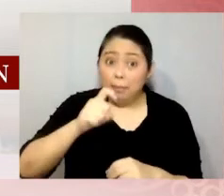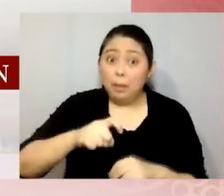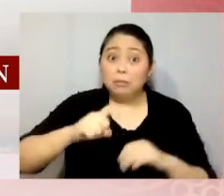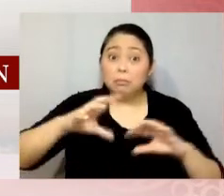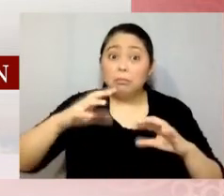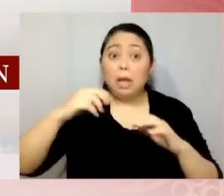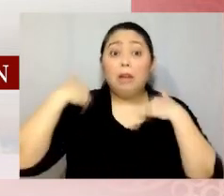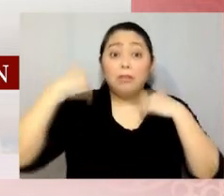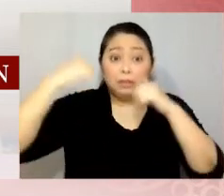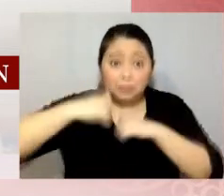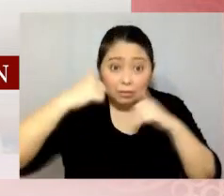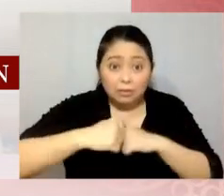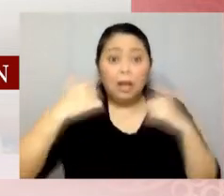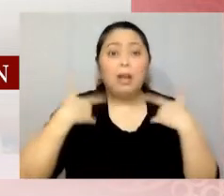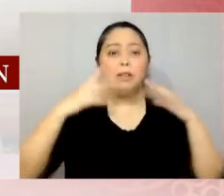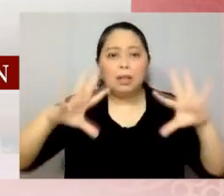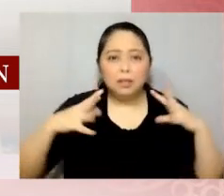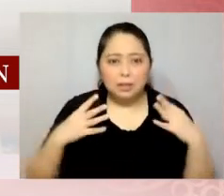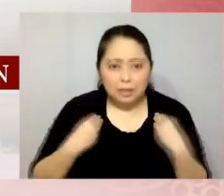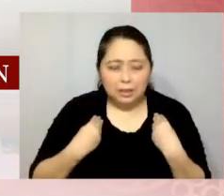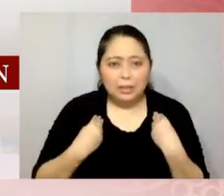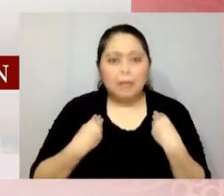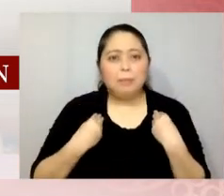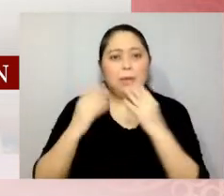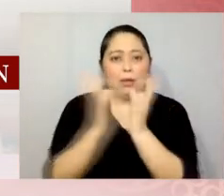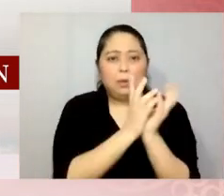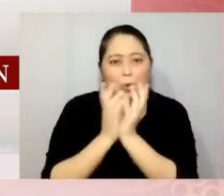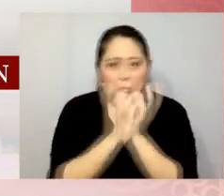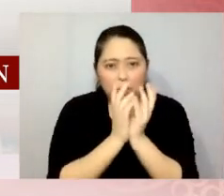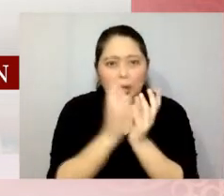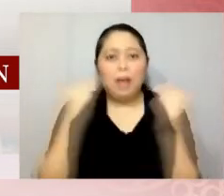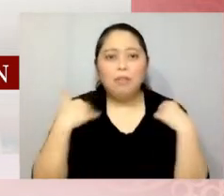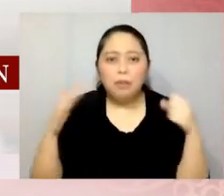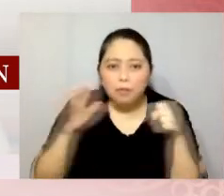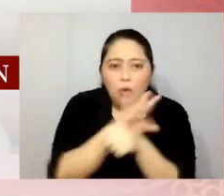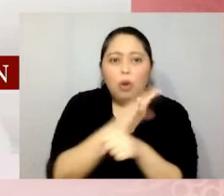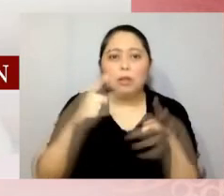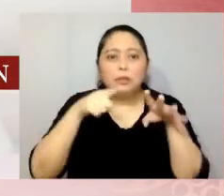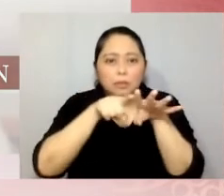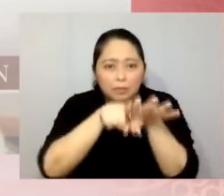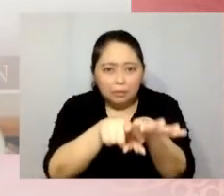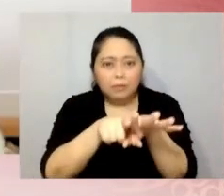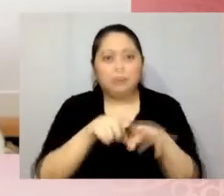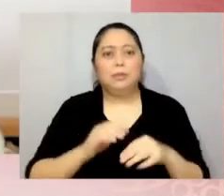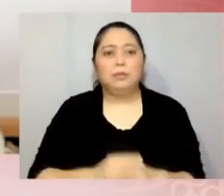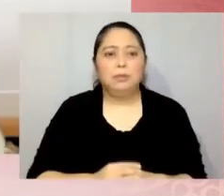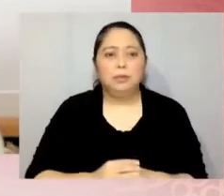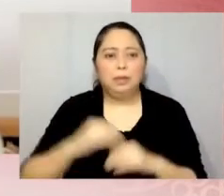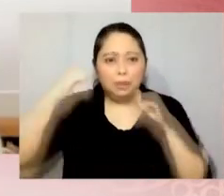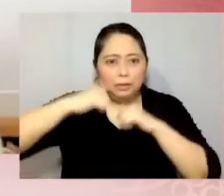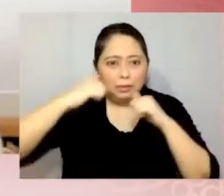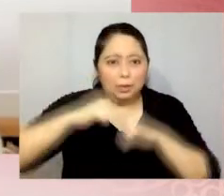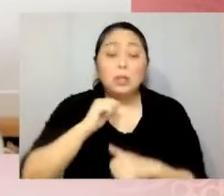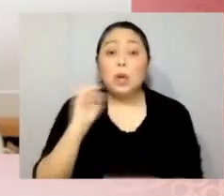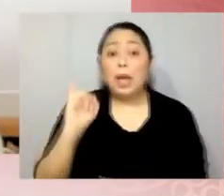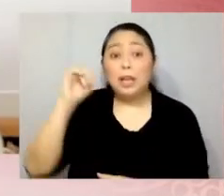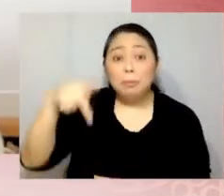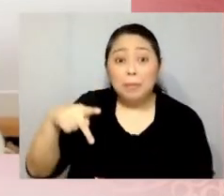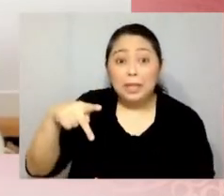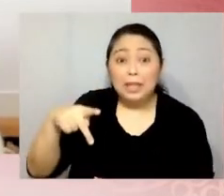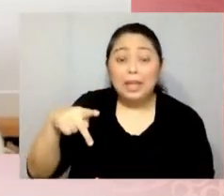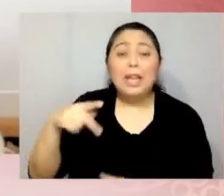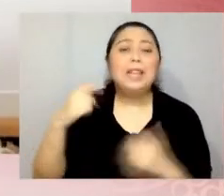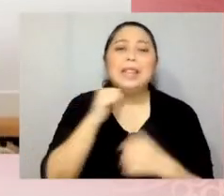community. There is inclusivity and full participation of all the IPs, different IP groups. So there are IPs not just